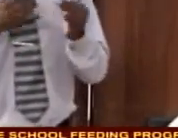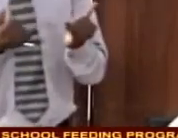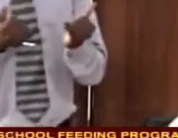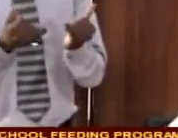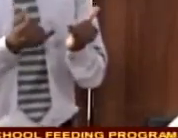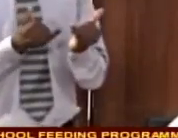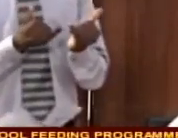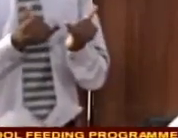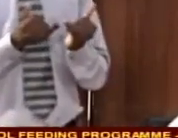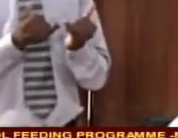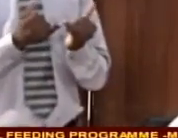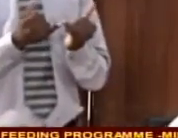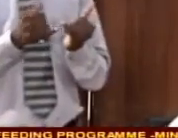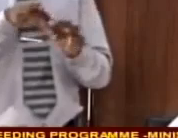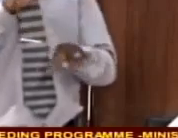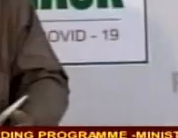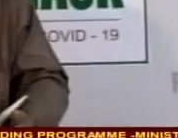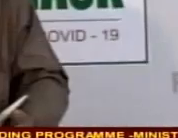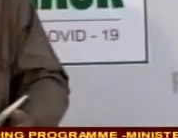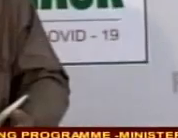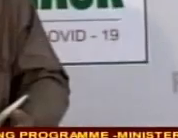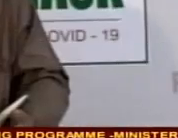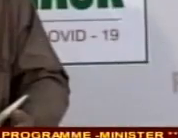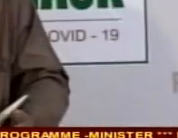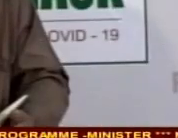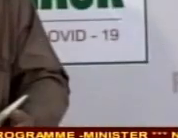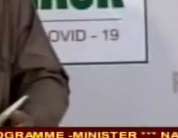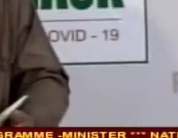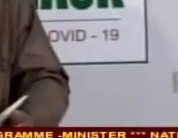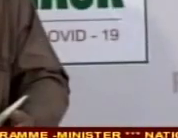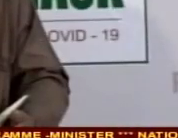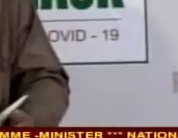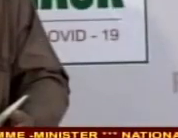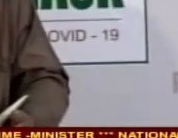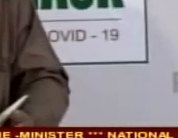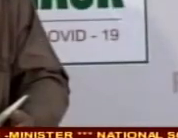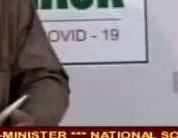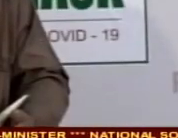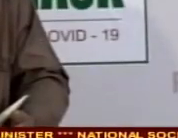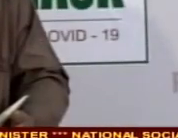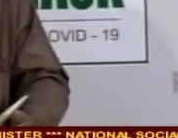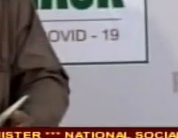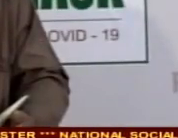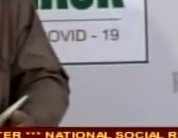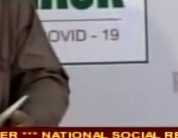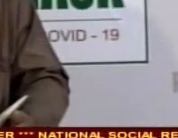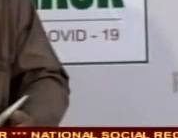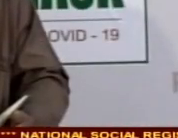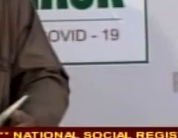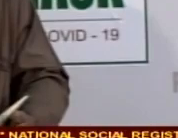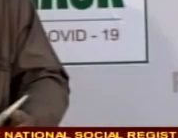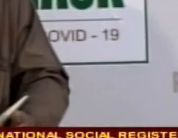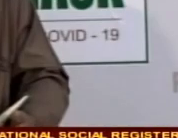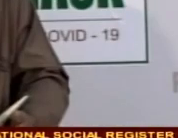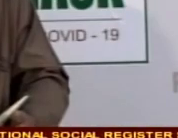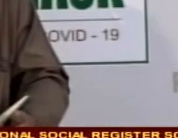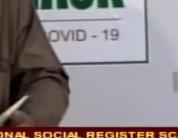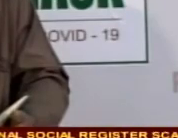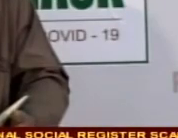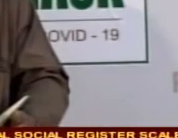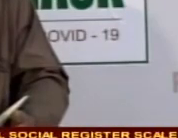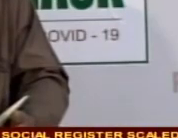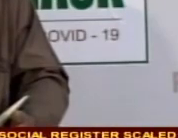out 2% of testing. Why is it so, sir? And is it because